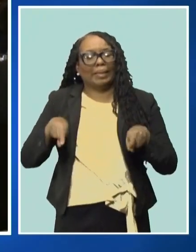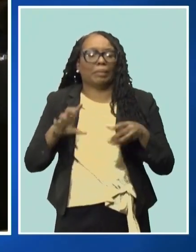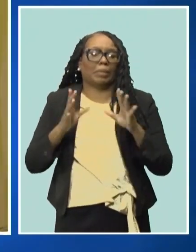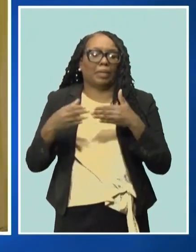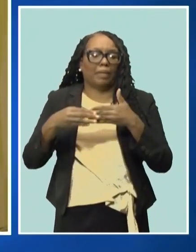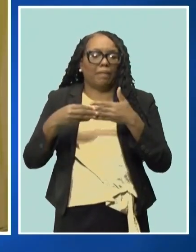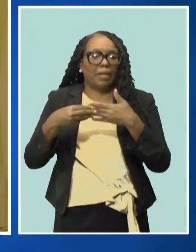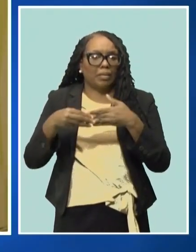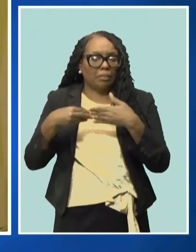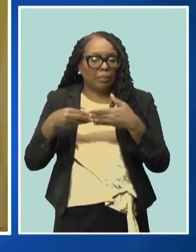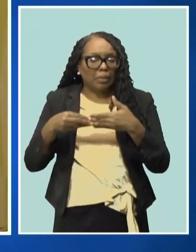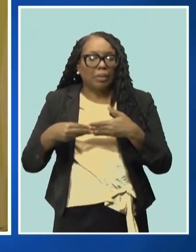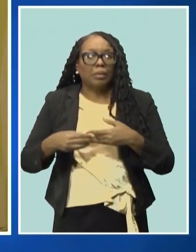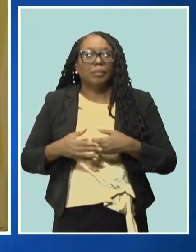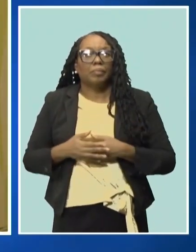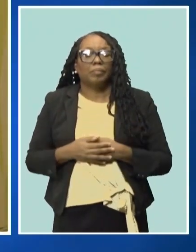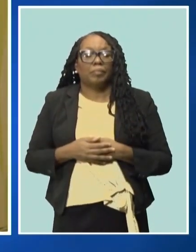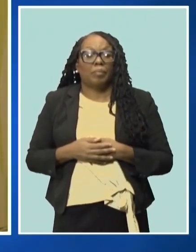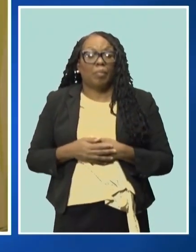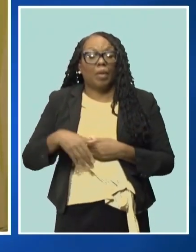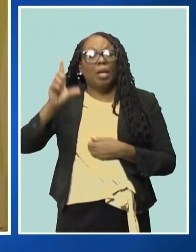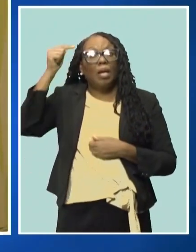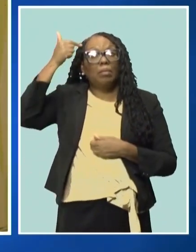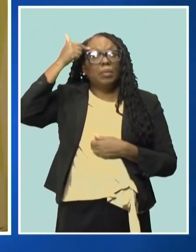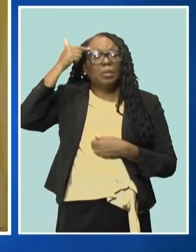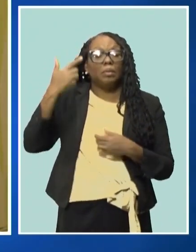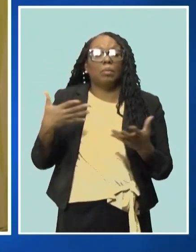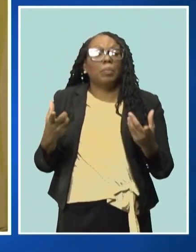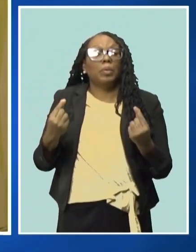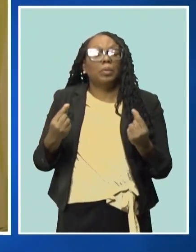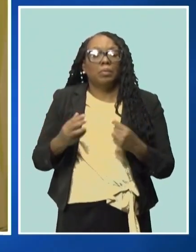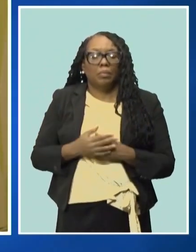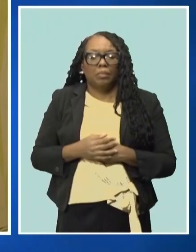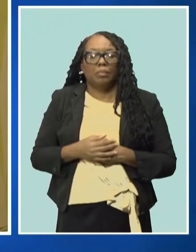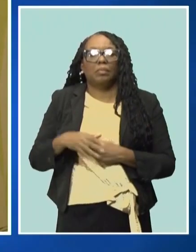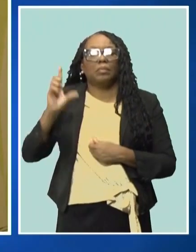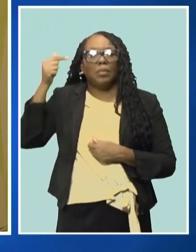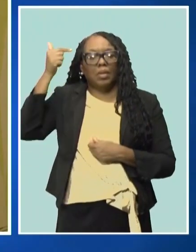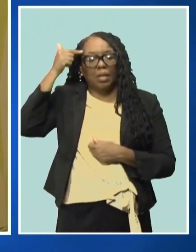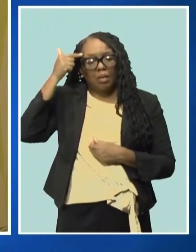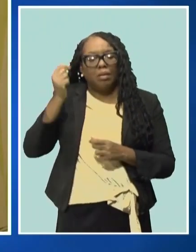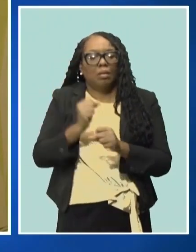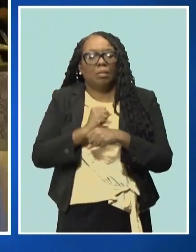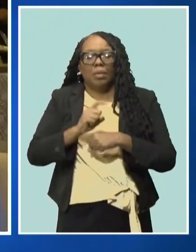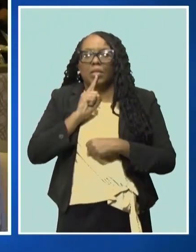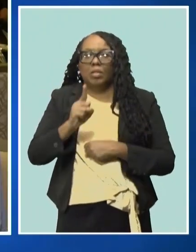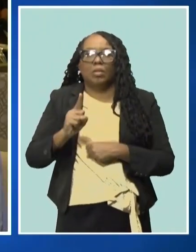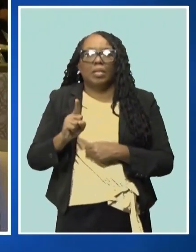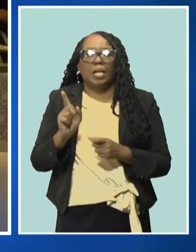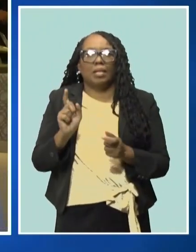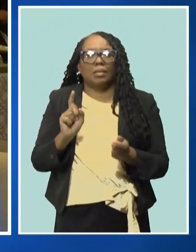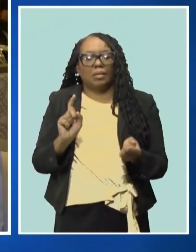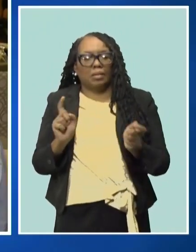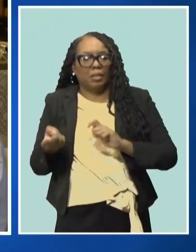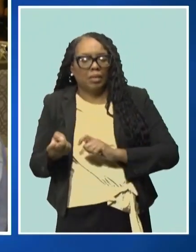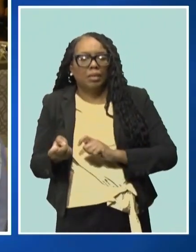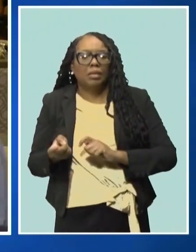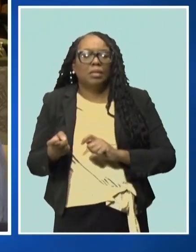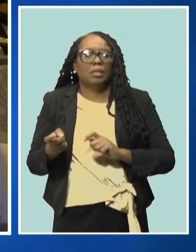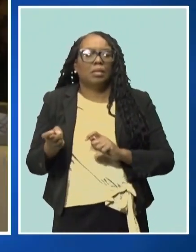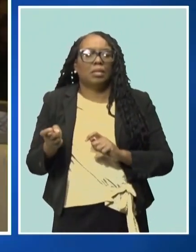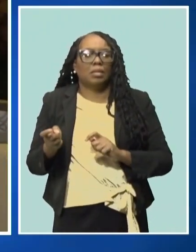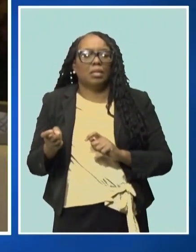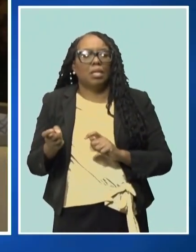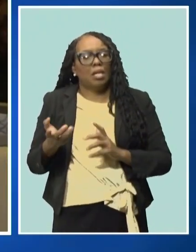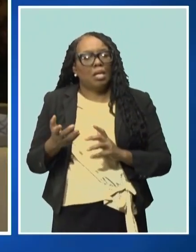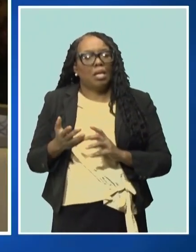a government perspective, we're going to do all that we can to make sure that the transition is just. Over the next few days, sessions